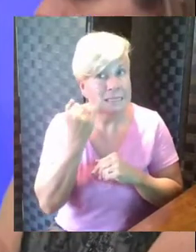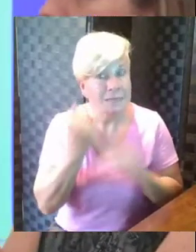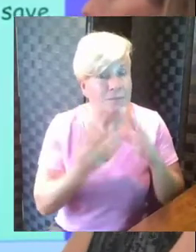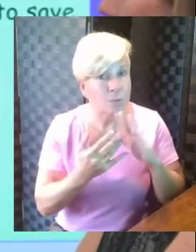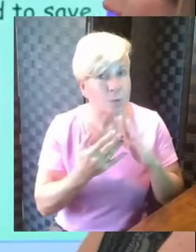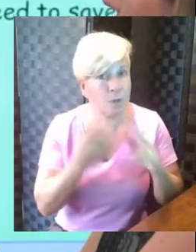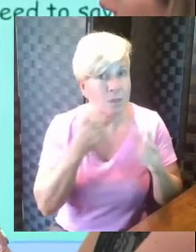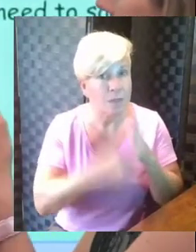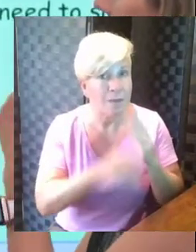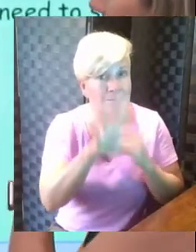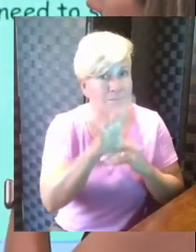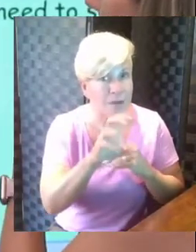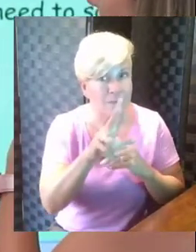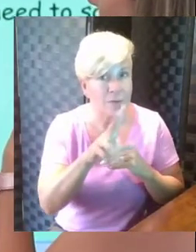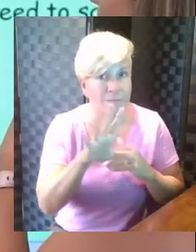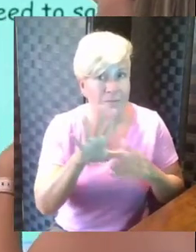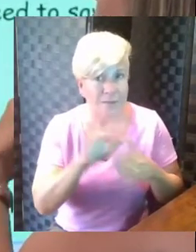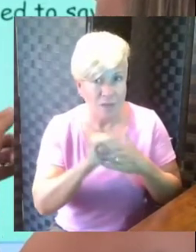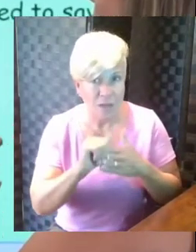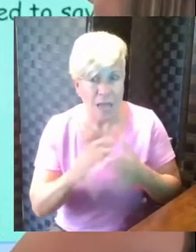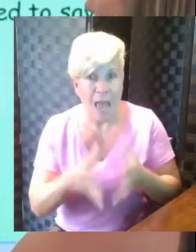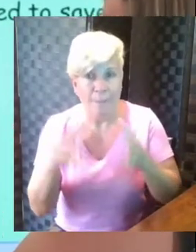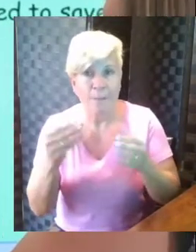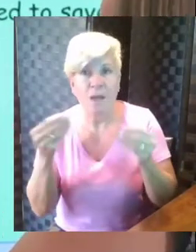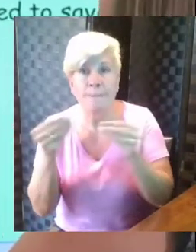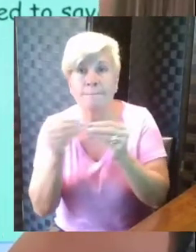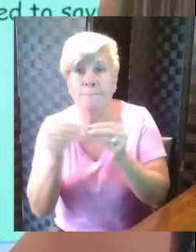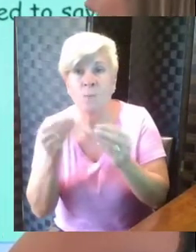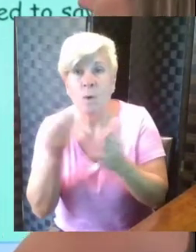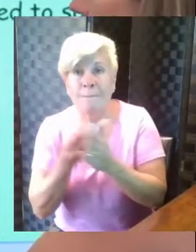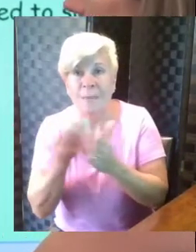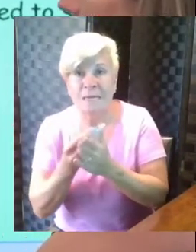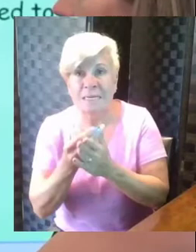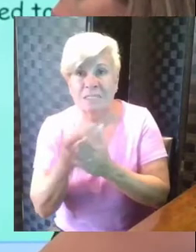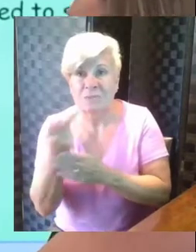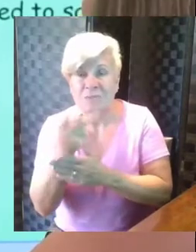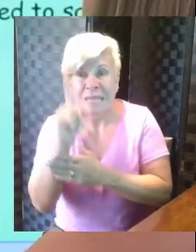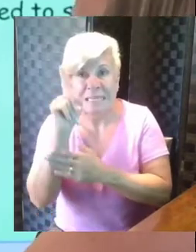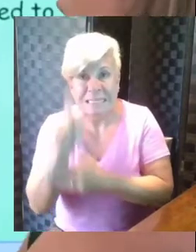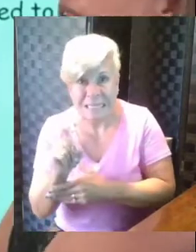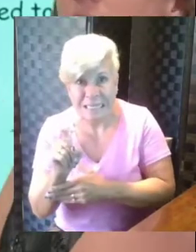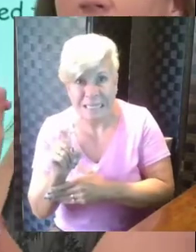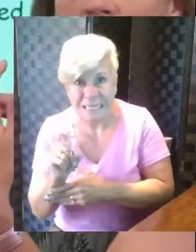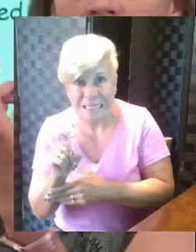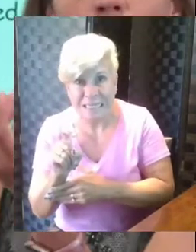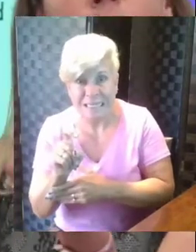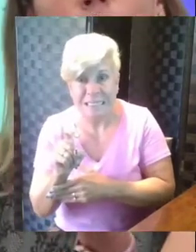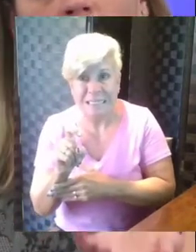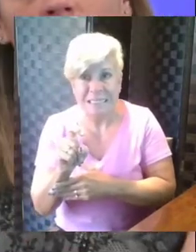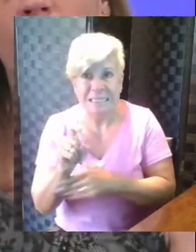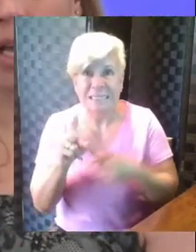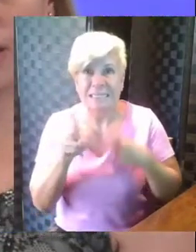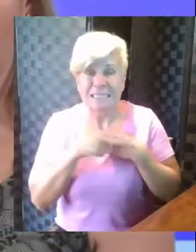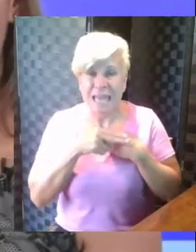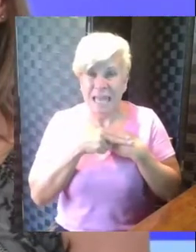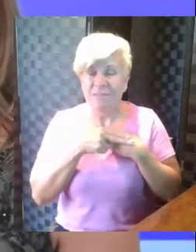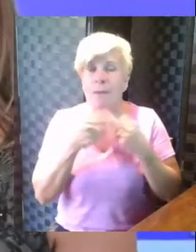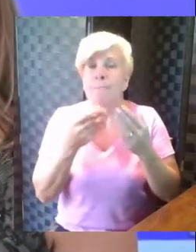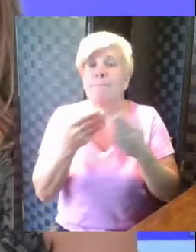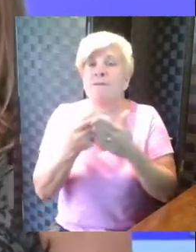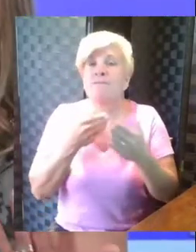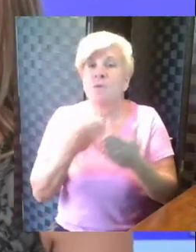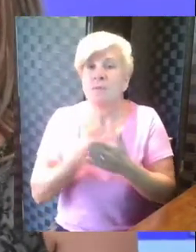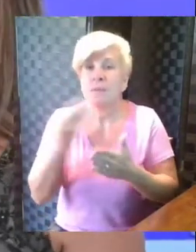costs $535, how much more money do Sam and Mike need to save before they can buy the